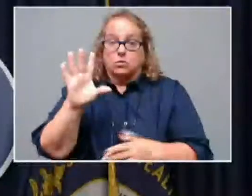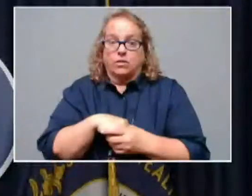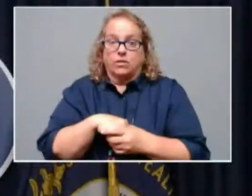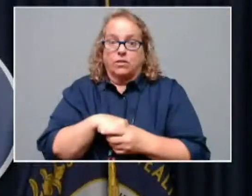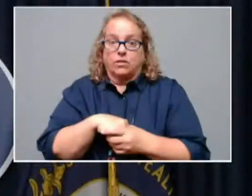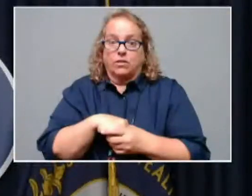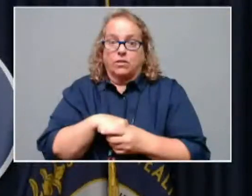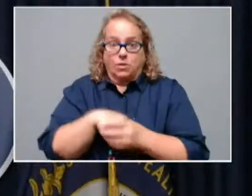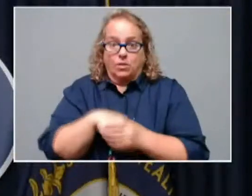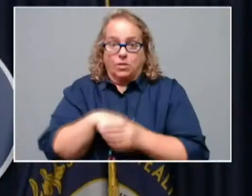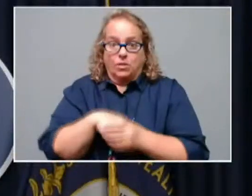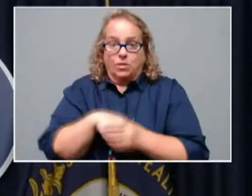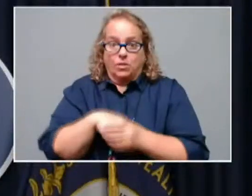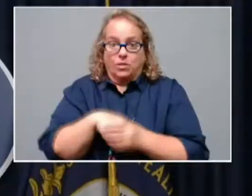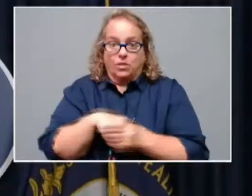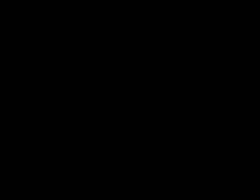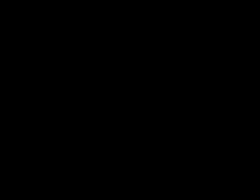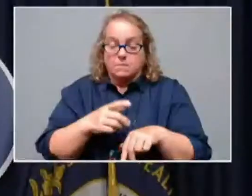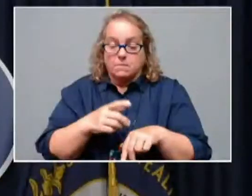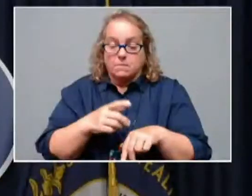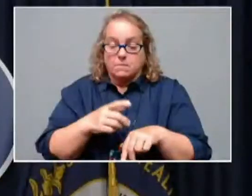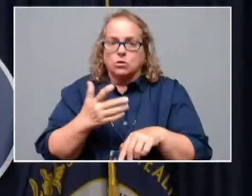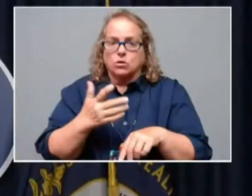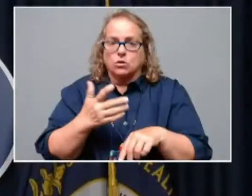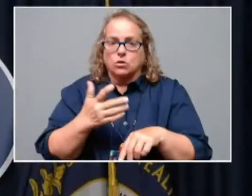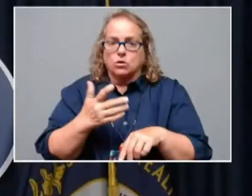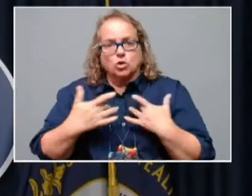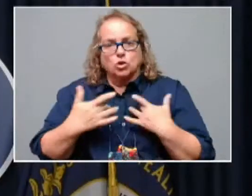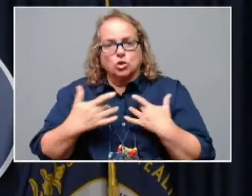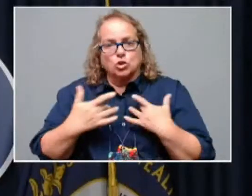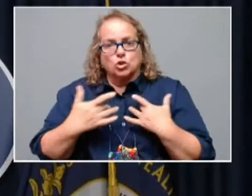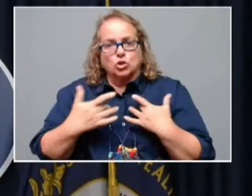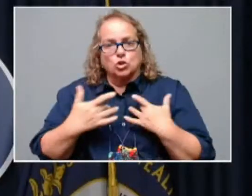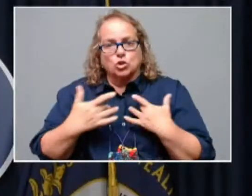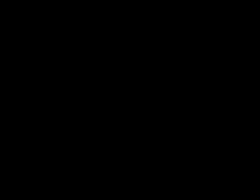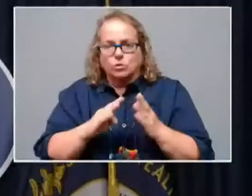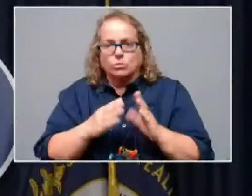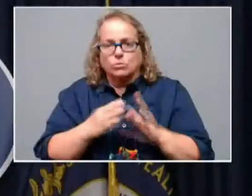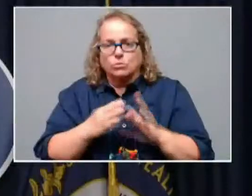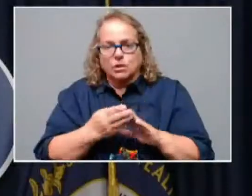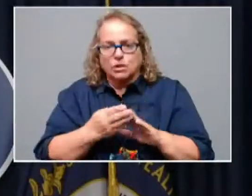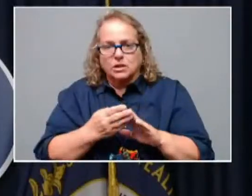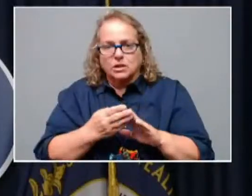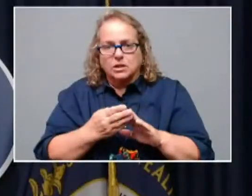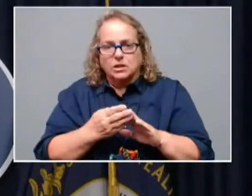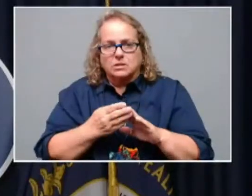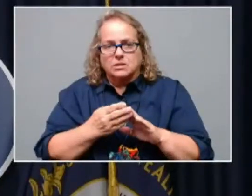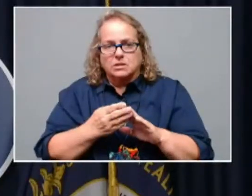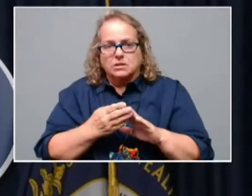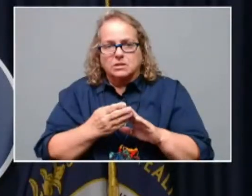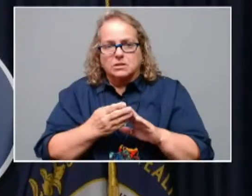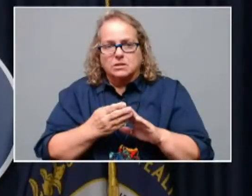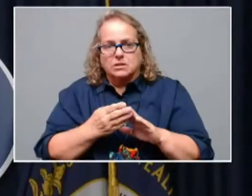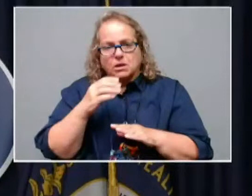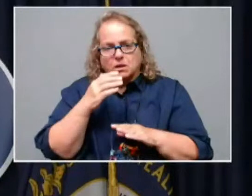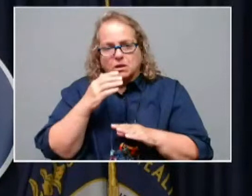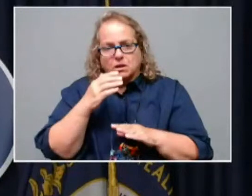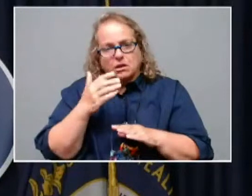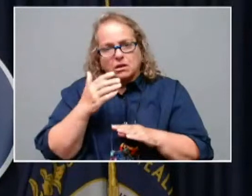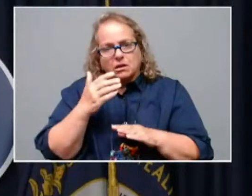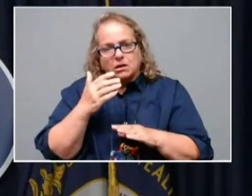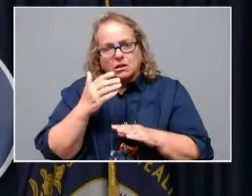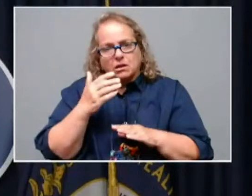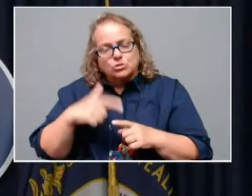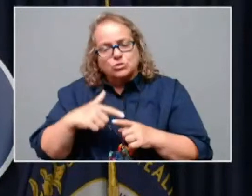is really concerning, and for that community ought to be a compelling reason to go out and to get